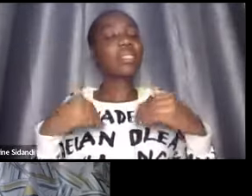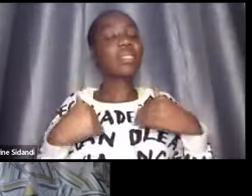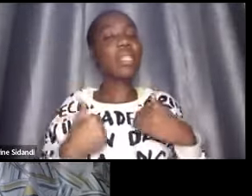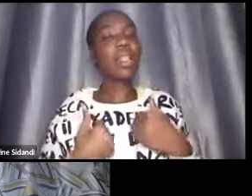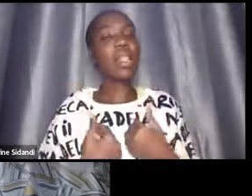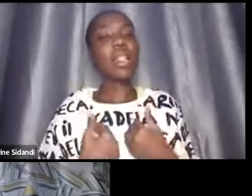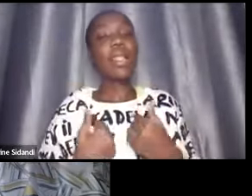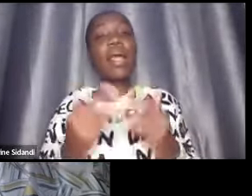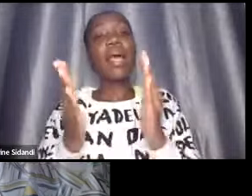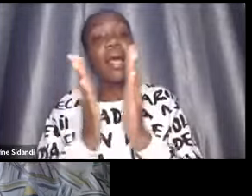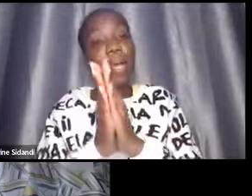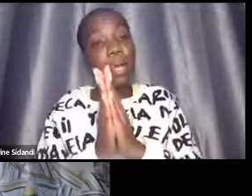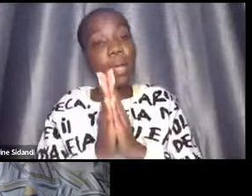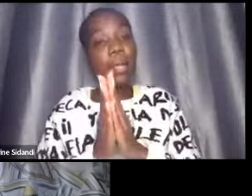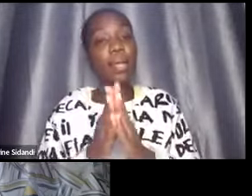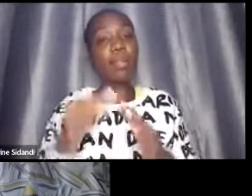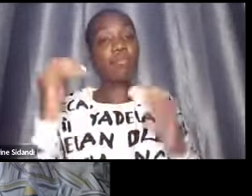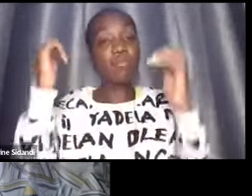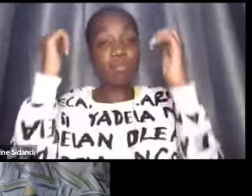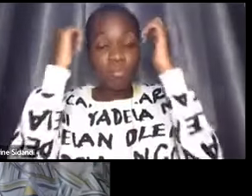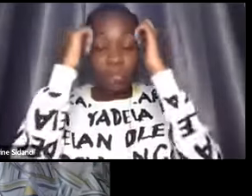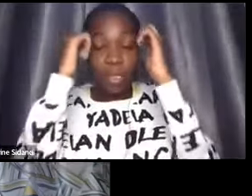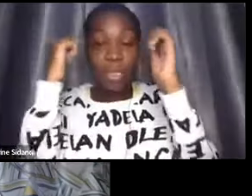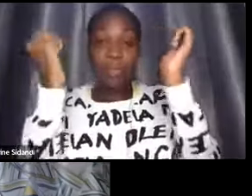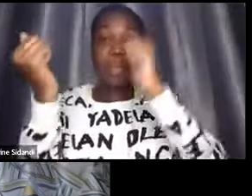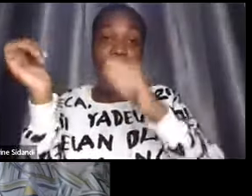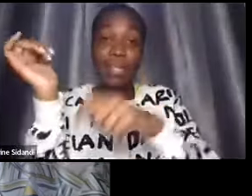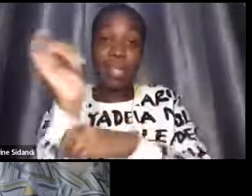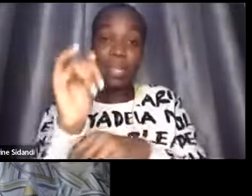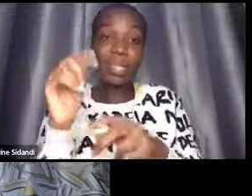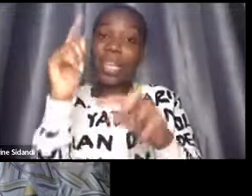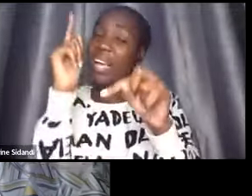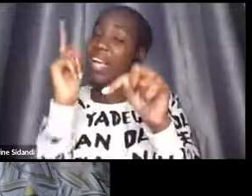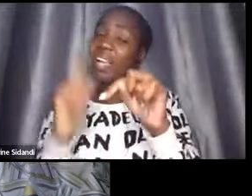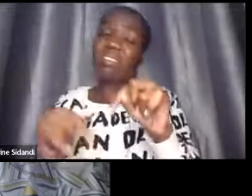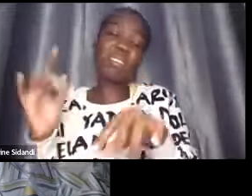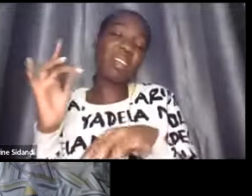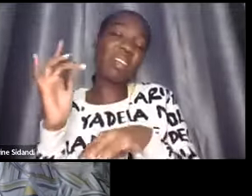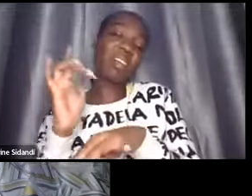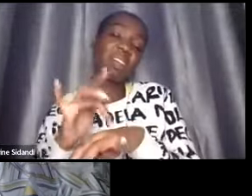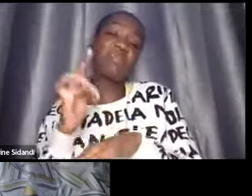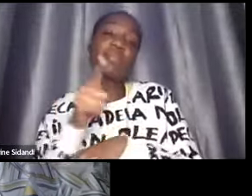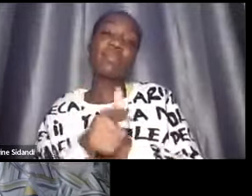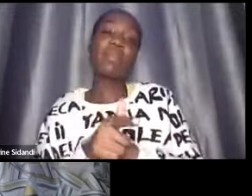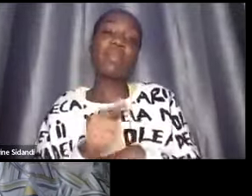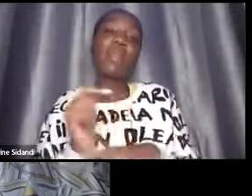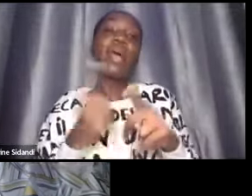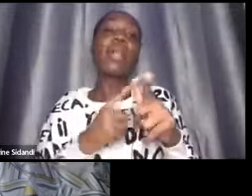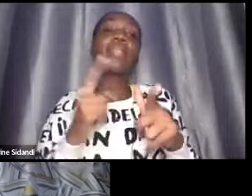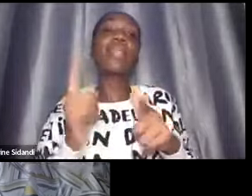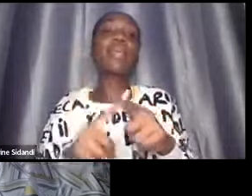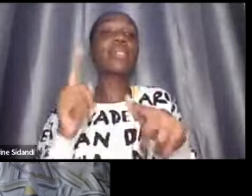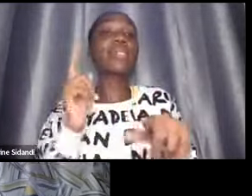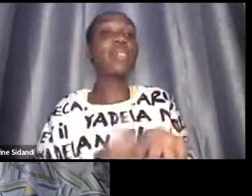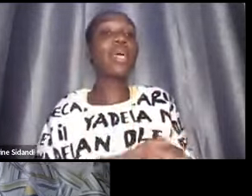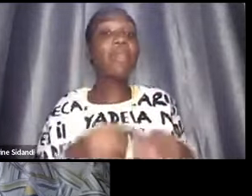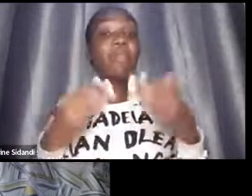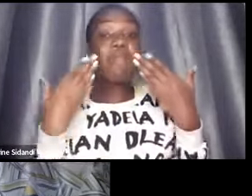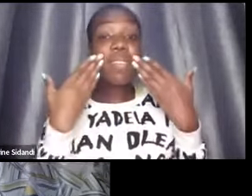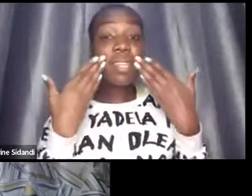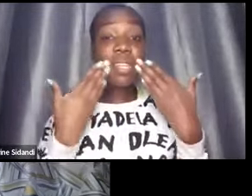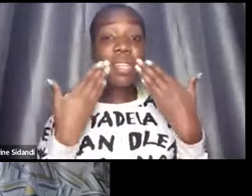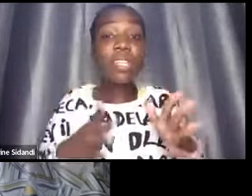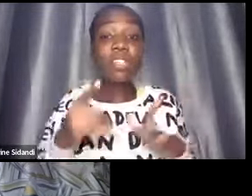those spears cannot do any physical damage on you. Once these spears are spent, you realize the person starts now